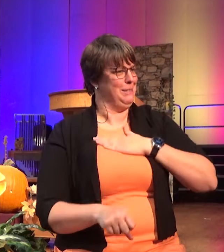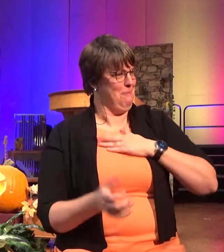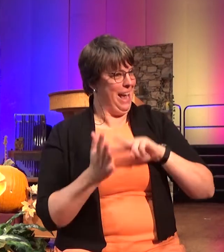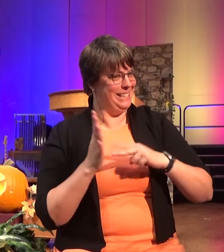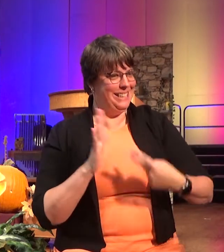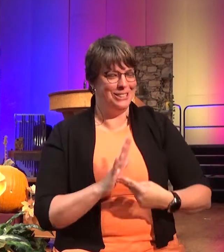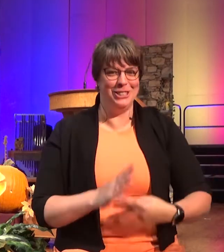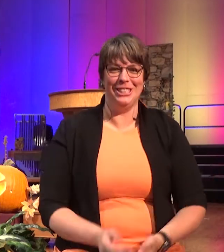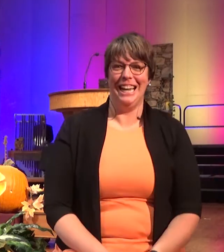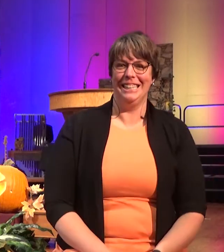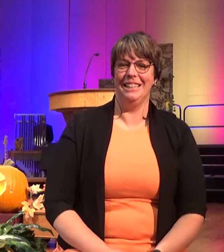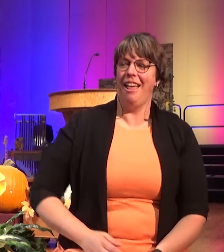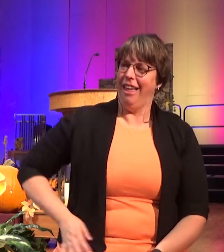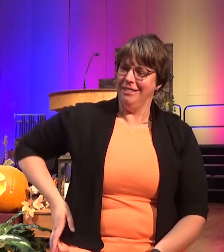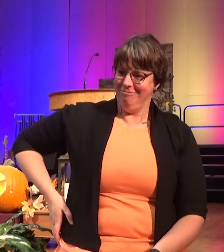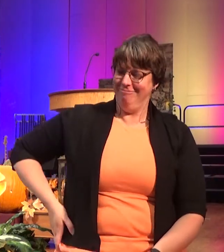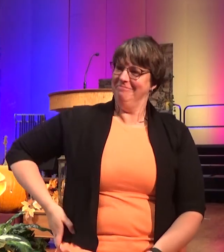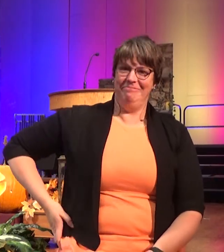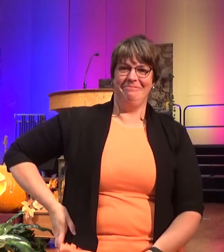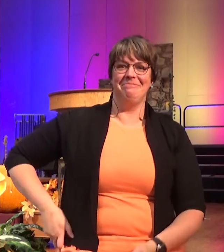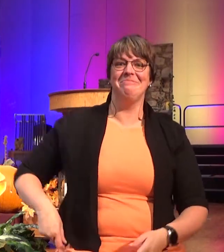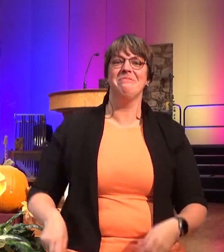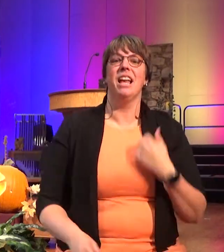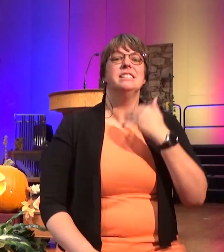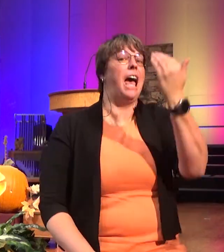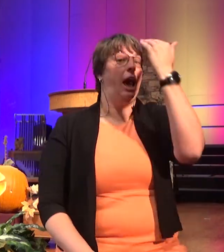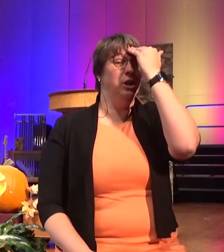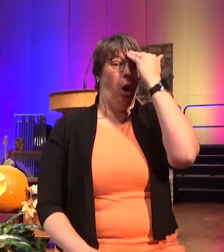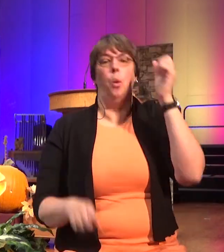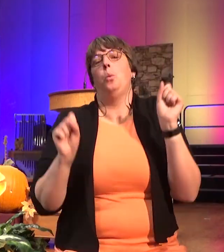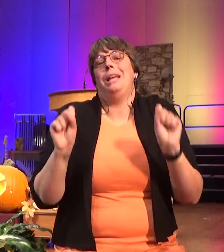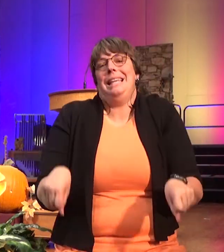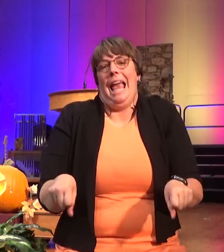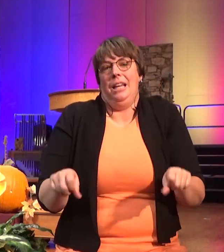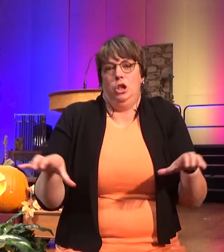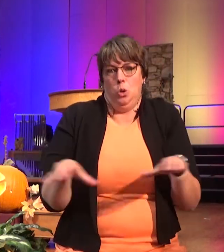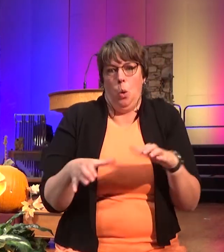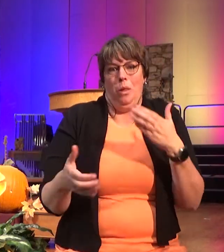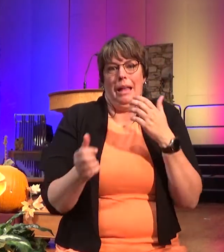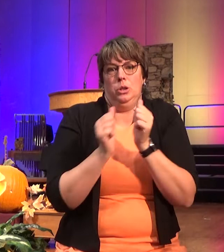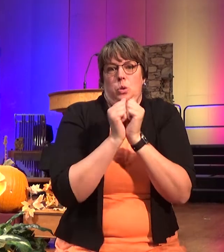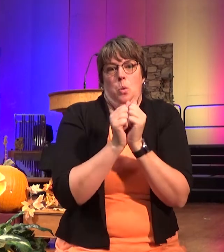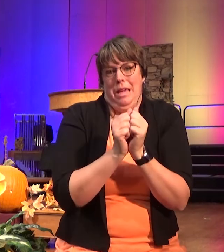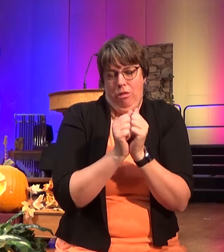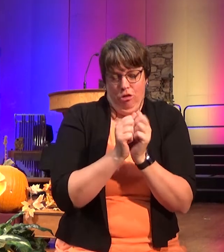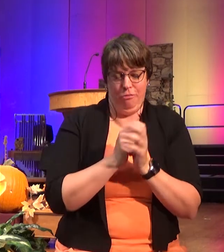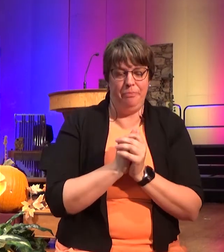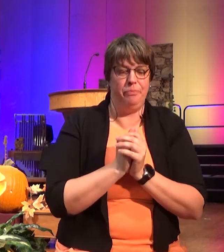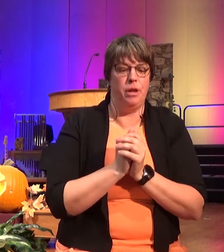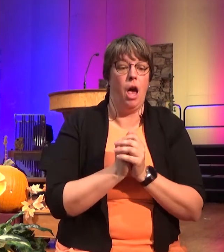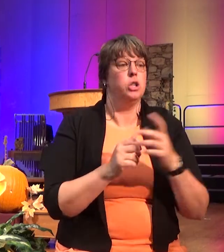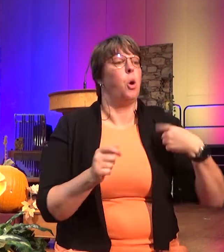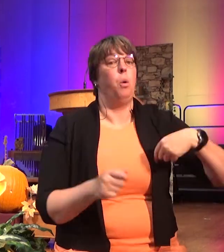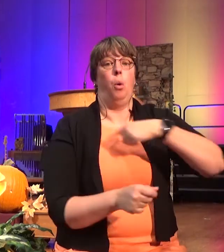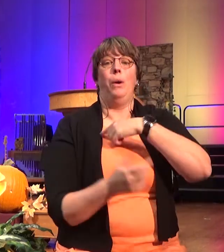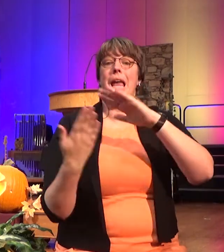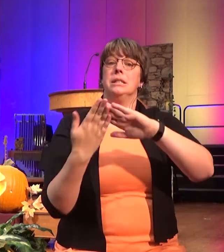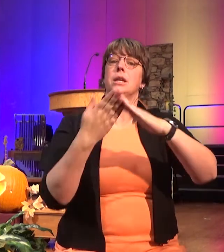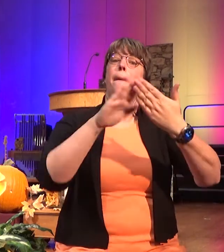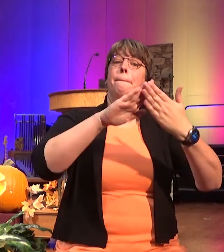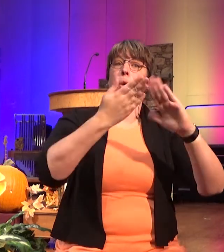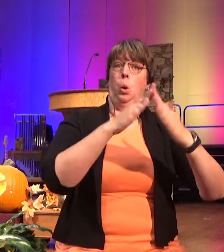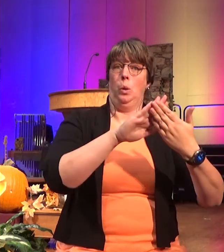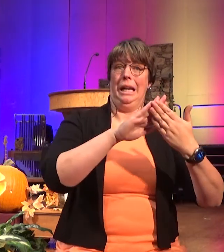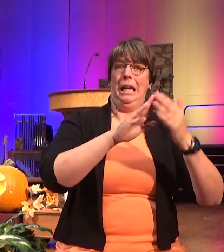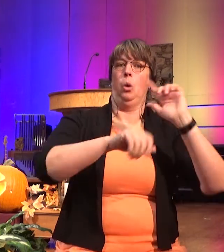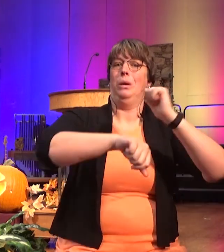Yeah. And so I know that we can do that together. And part of how we set intentions as a community together are to recite and